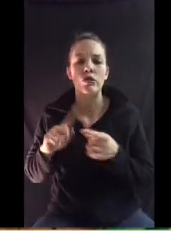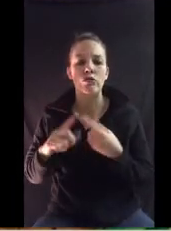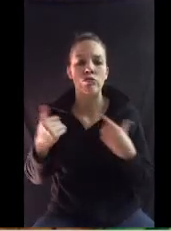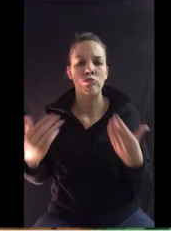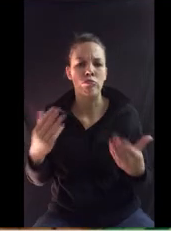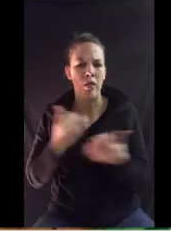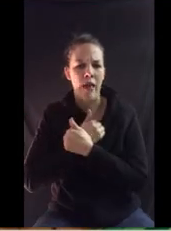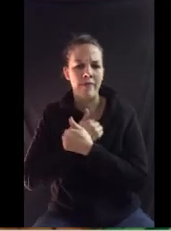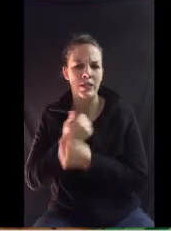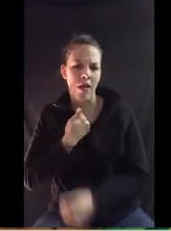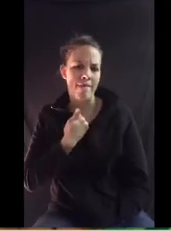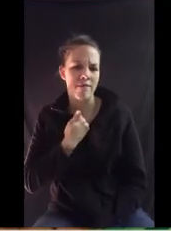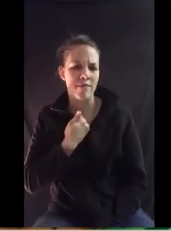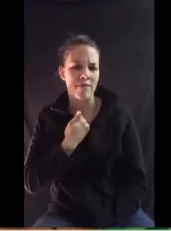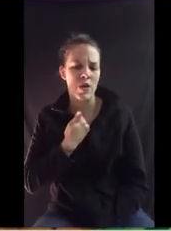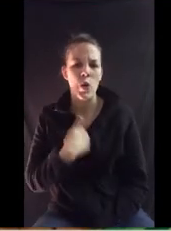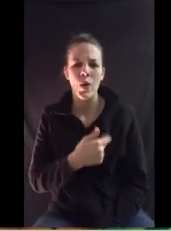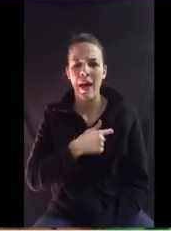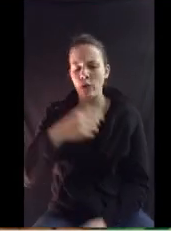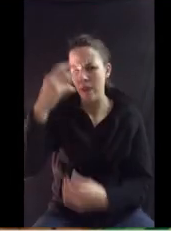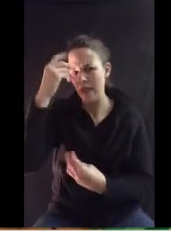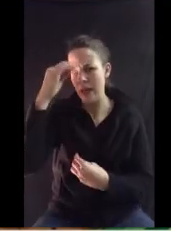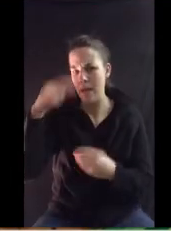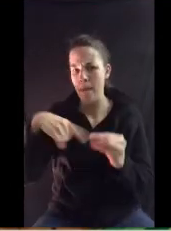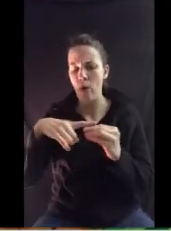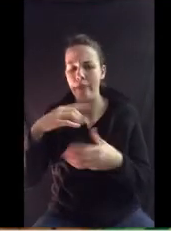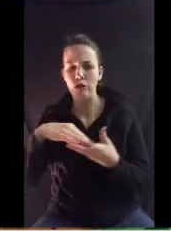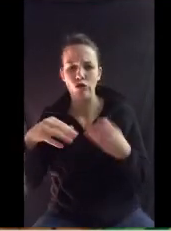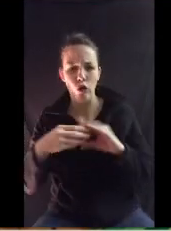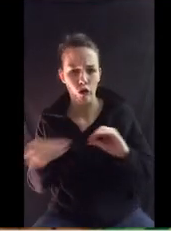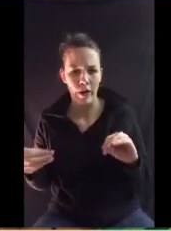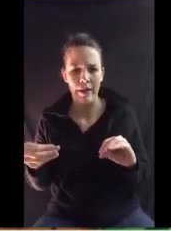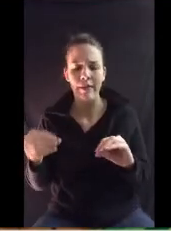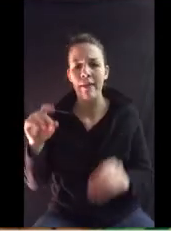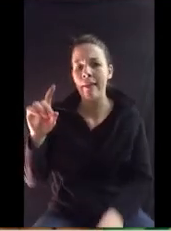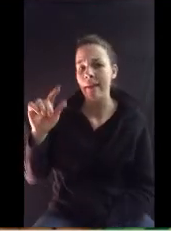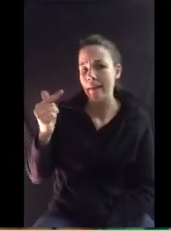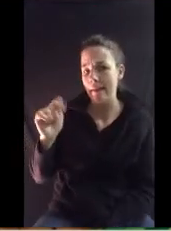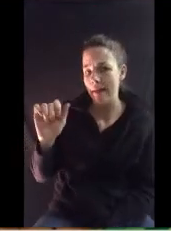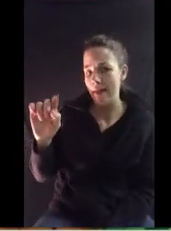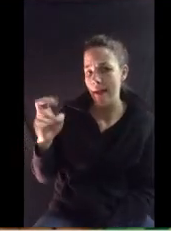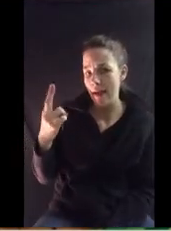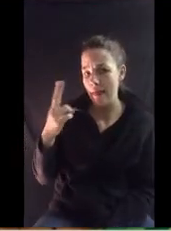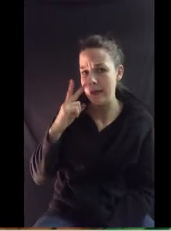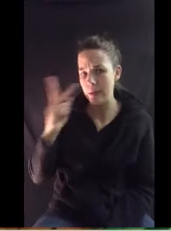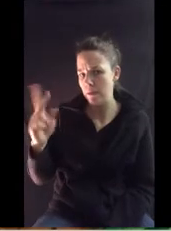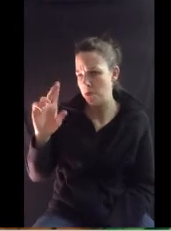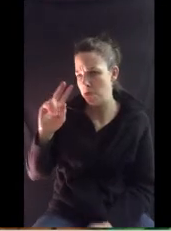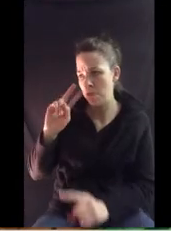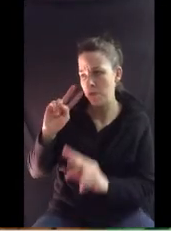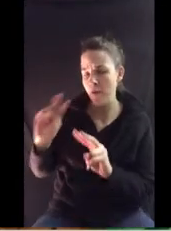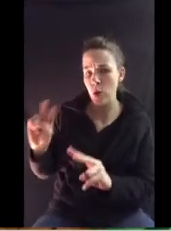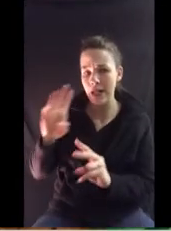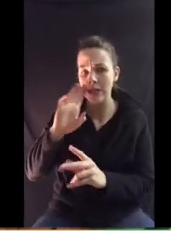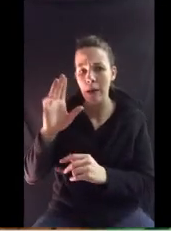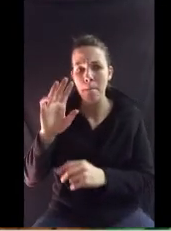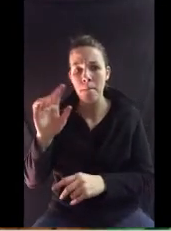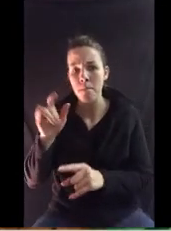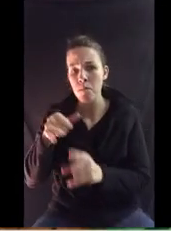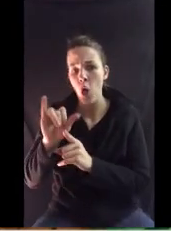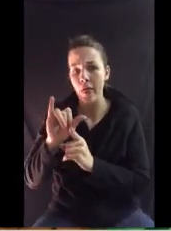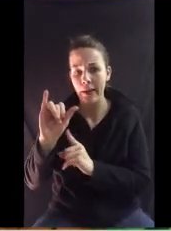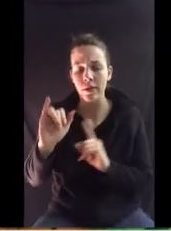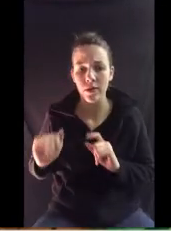it mean to love ourselves? We have to think about this story that Goliath can be seen as a